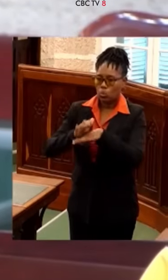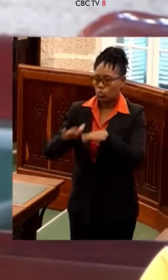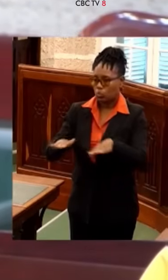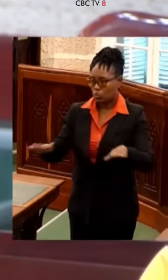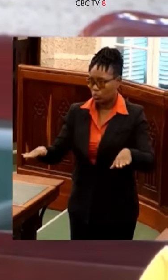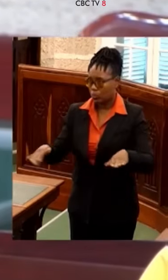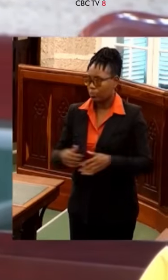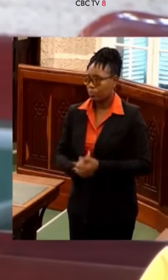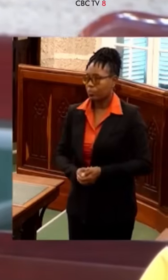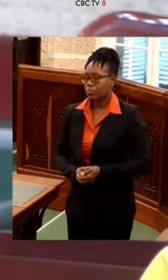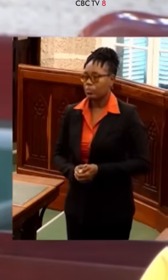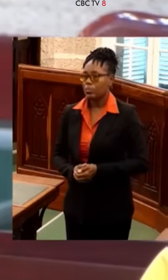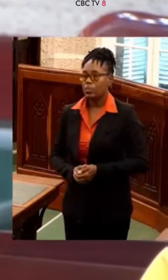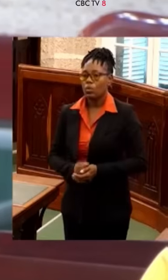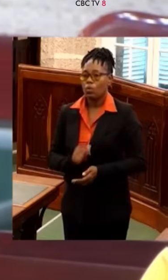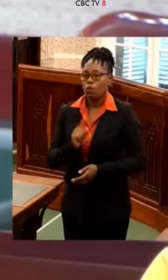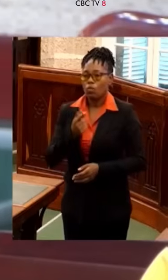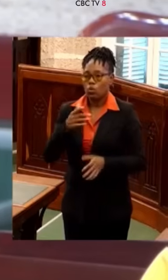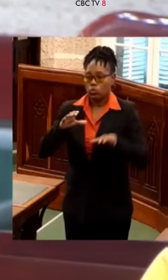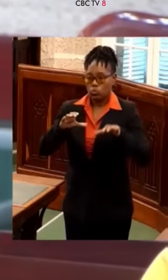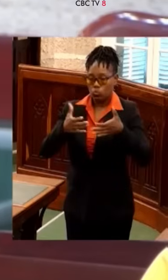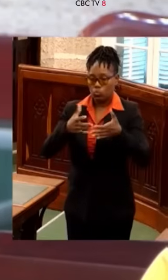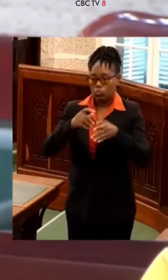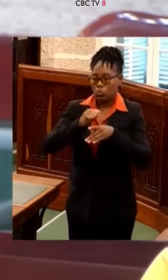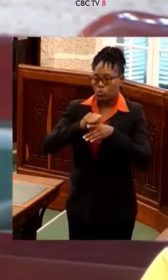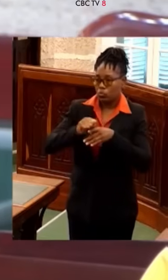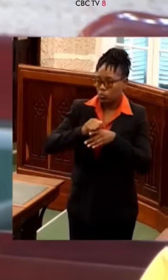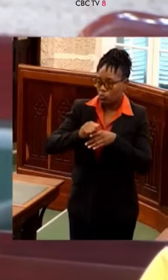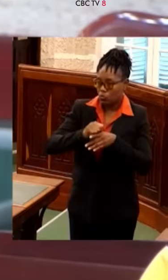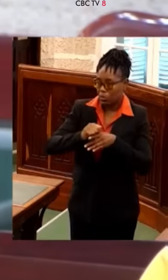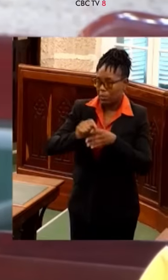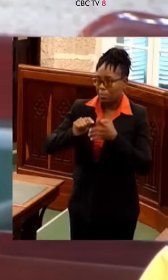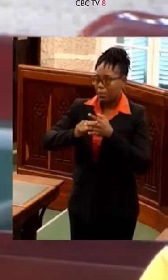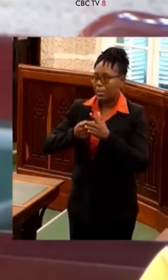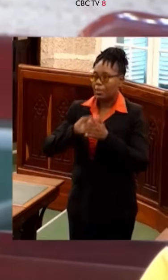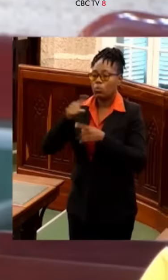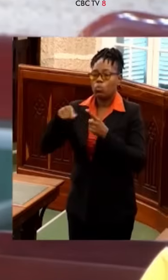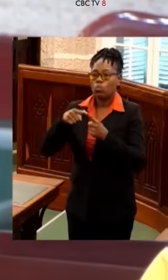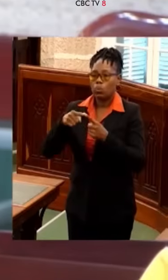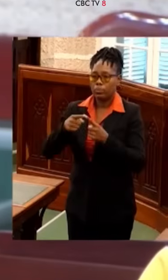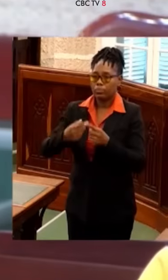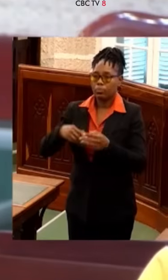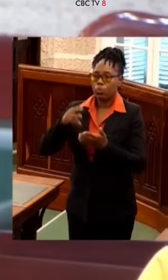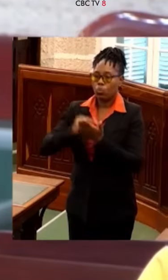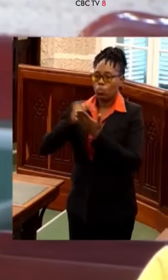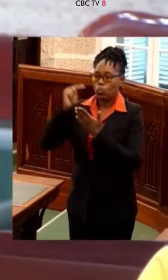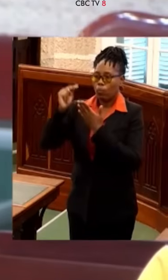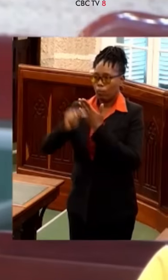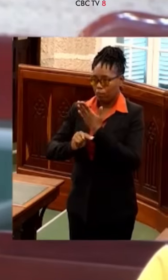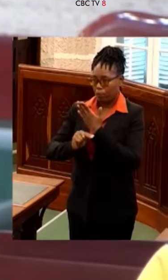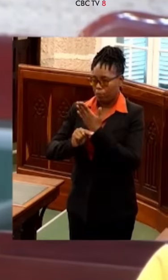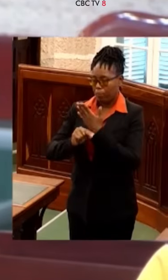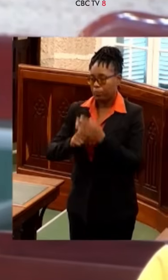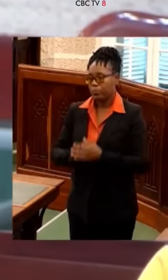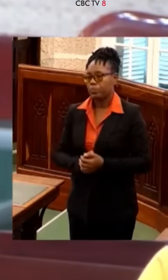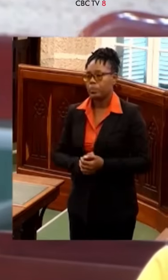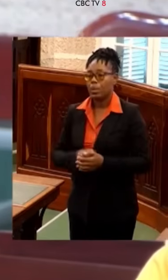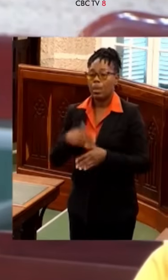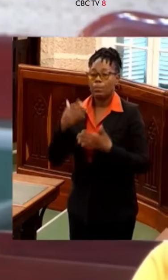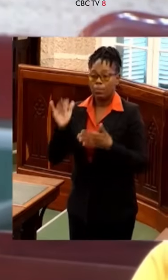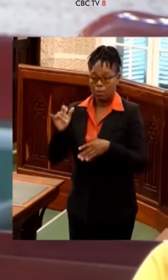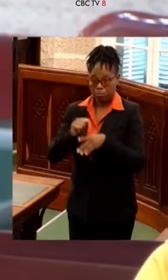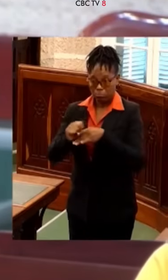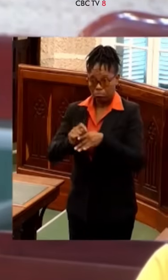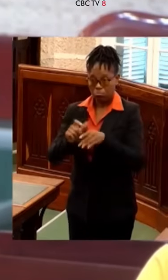The first cohort of training started in November, and we are continuing with